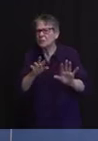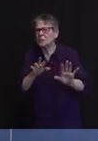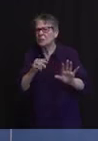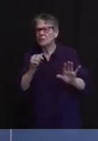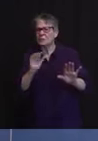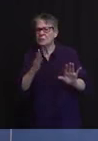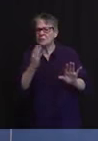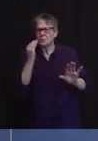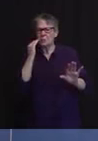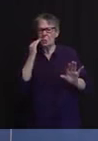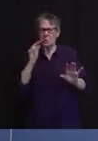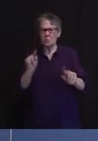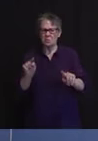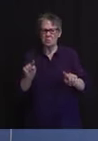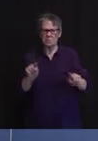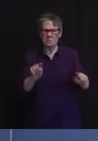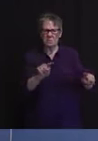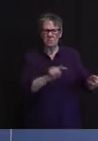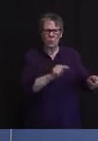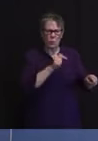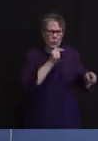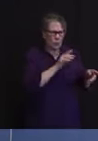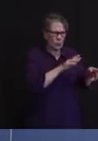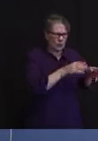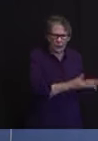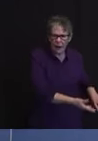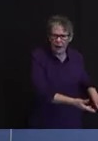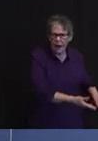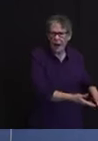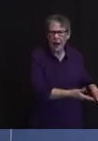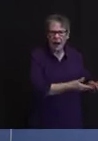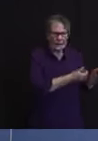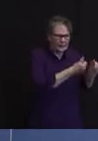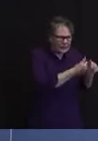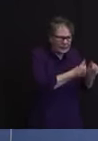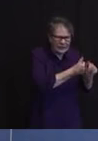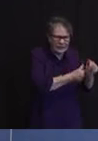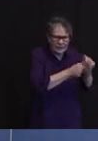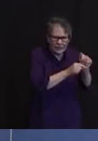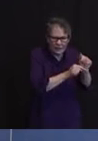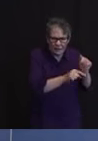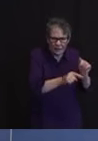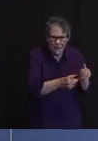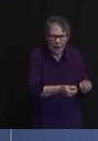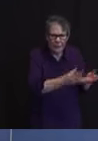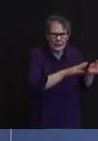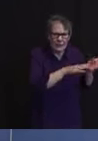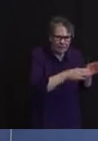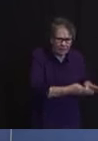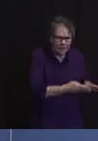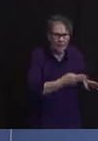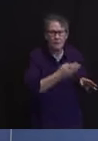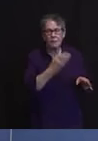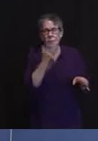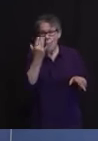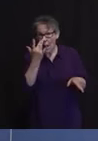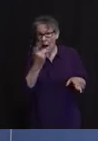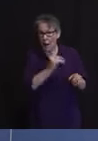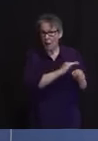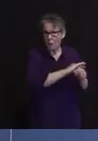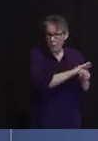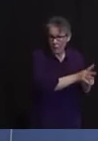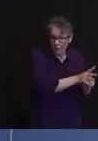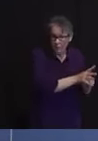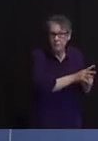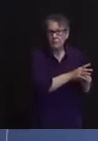in each nursing home and how many have been attributed to COVID. You were going to make a point about DOD staffing, Pat? I